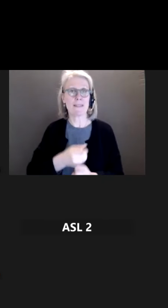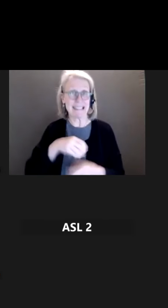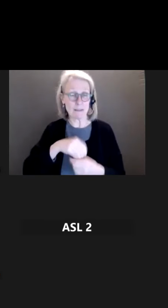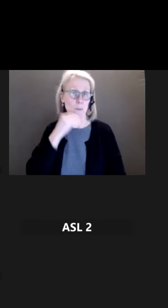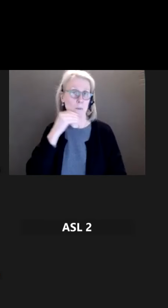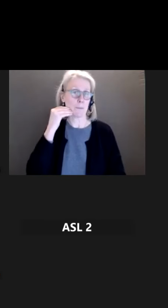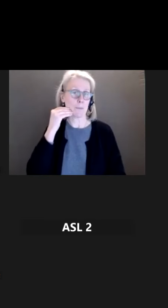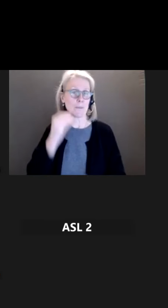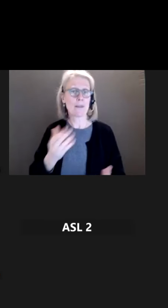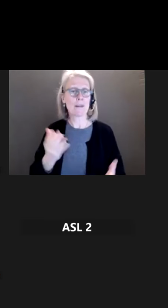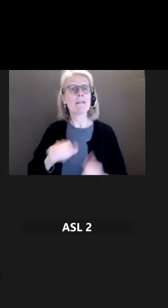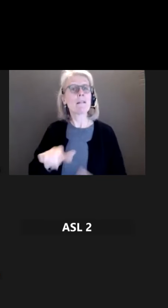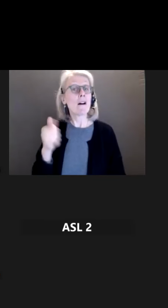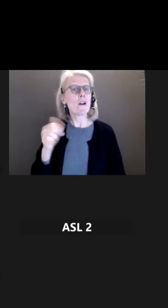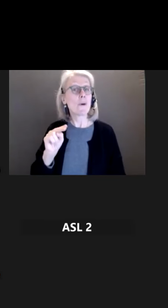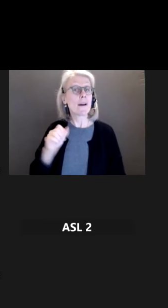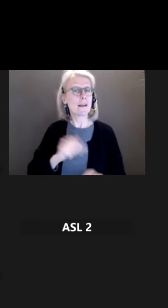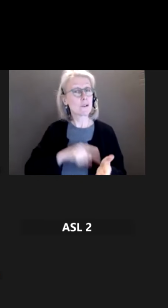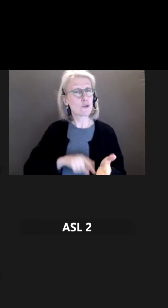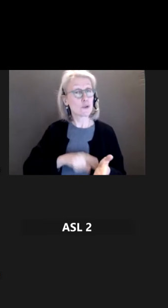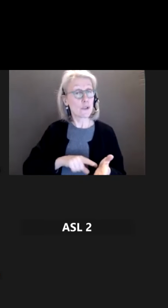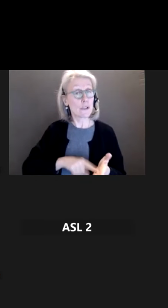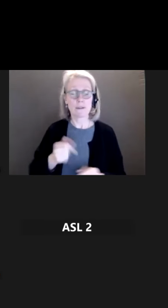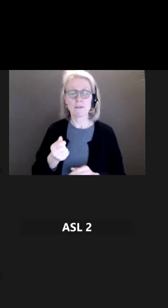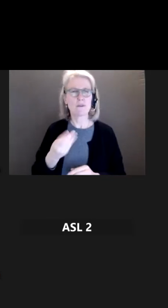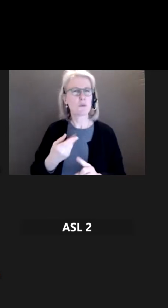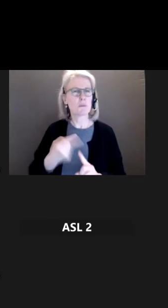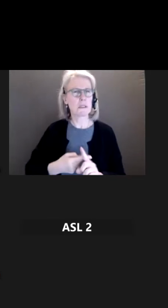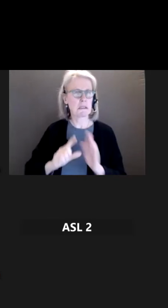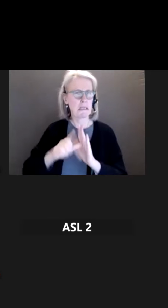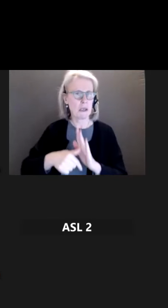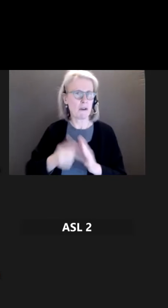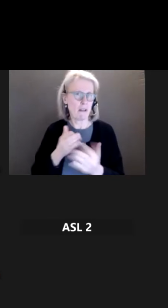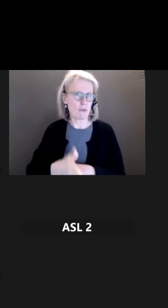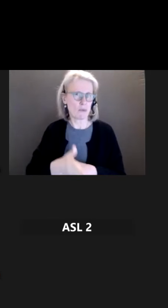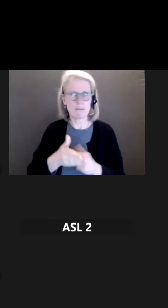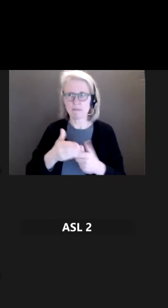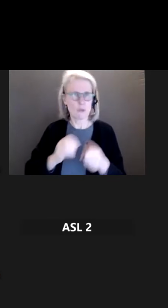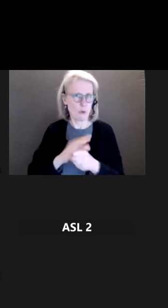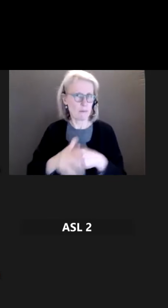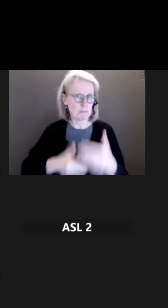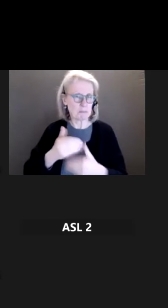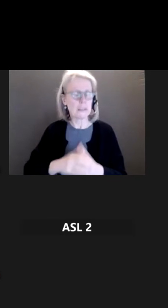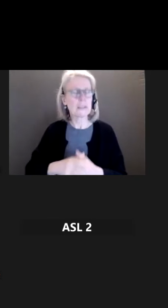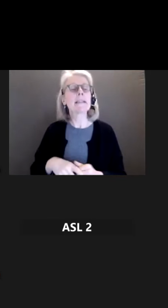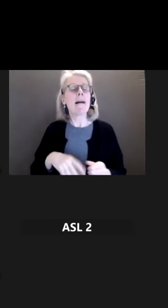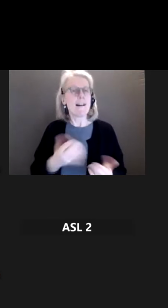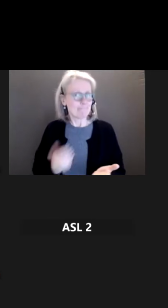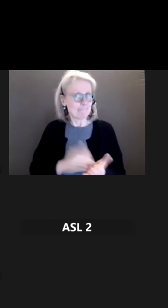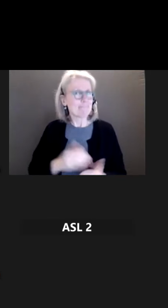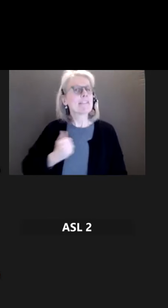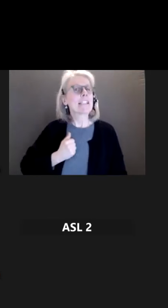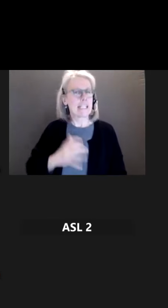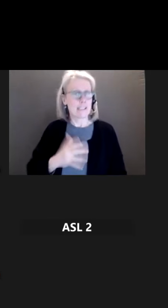Findings from another survey the NIA analyzed a few months later in the pandemic found that Canadians not only prefer to be in their